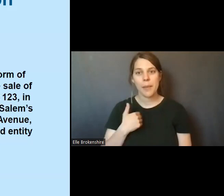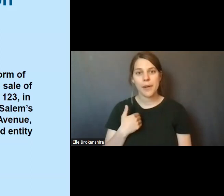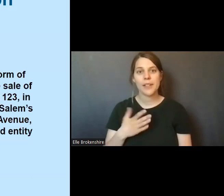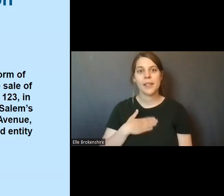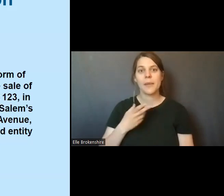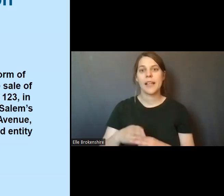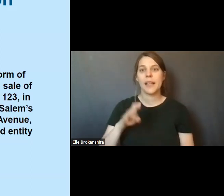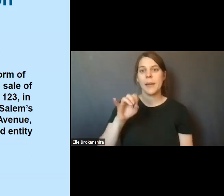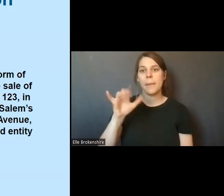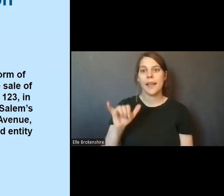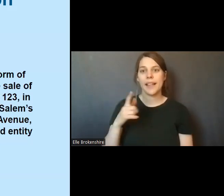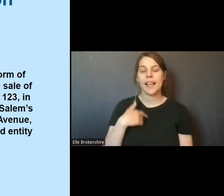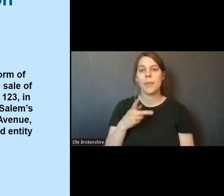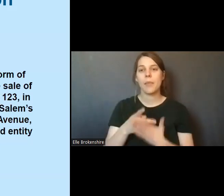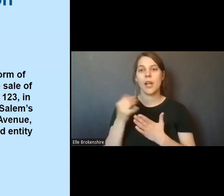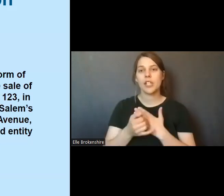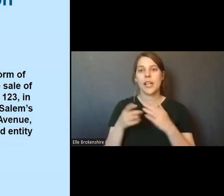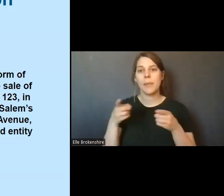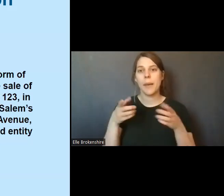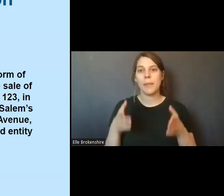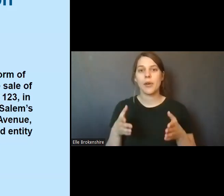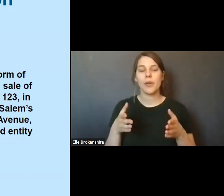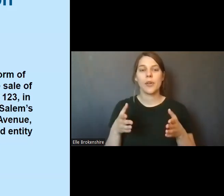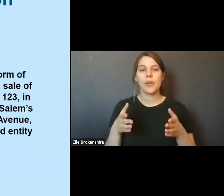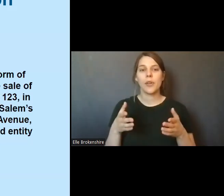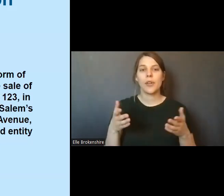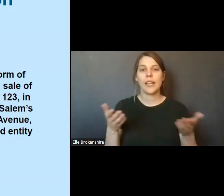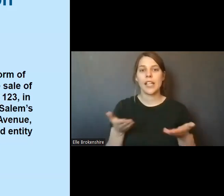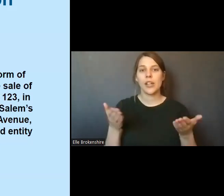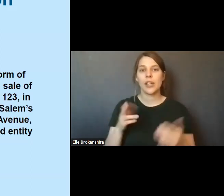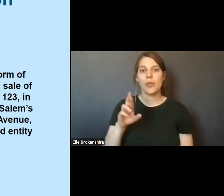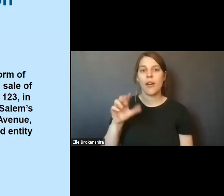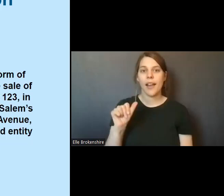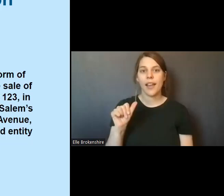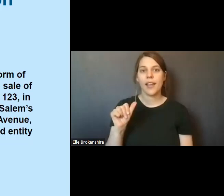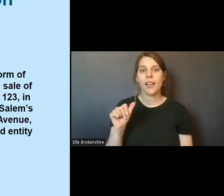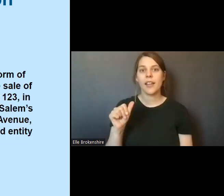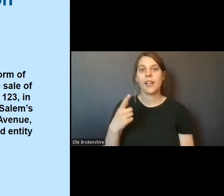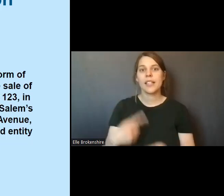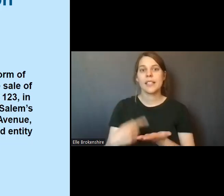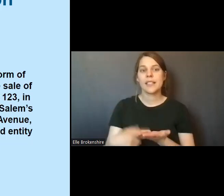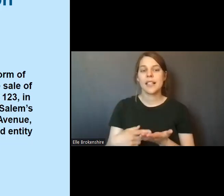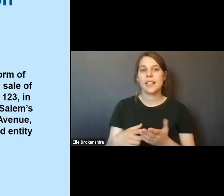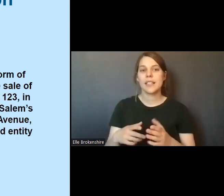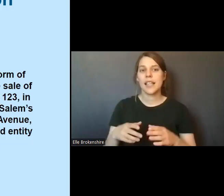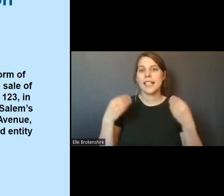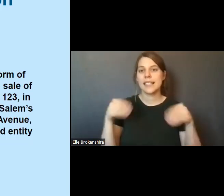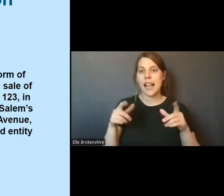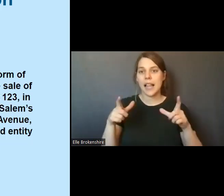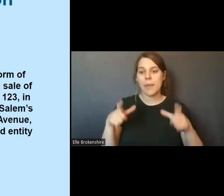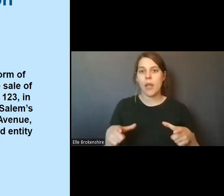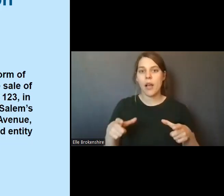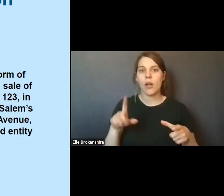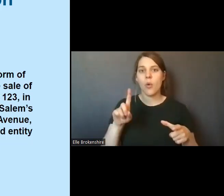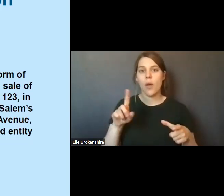the URA. Today, we're here for the proposal and form of contract for the sale of Block 11A, Lot 123, in the 3rd Ward